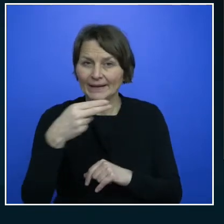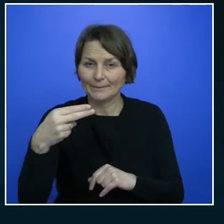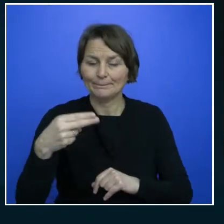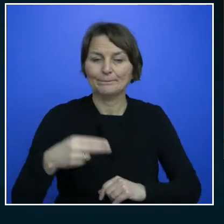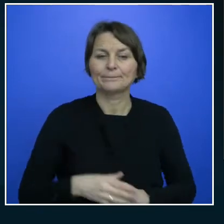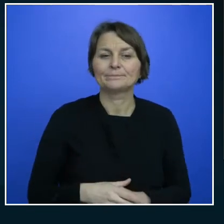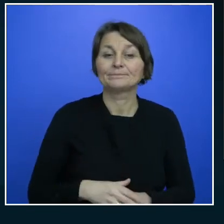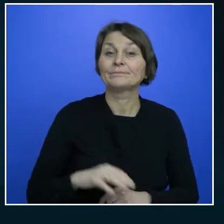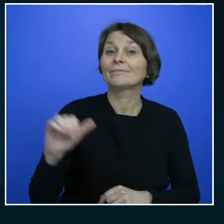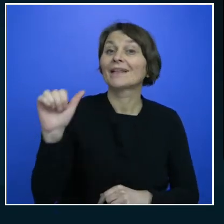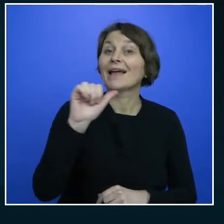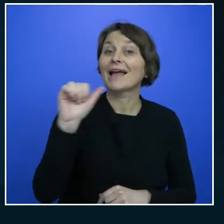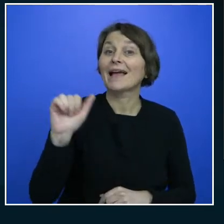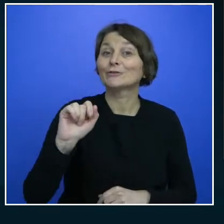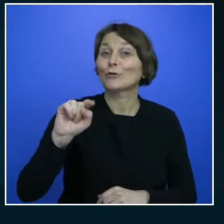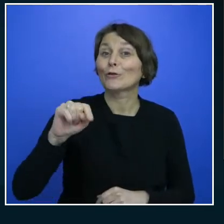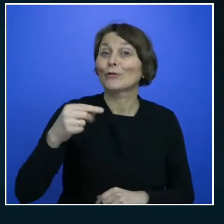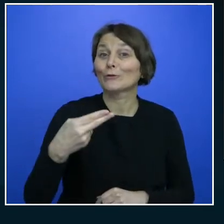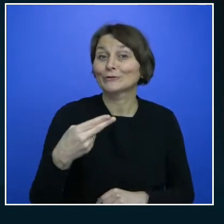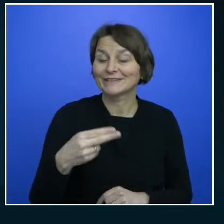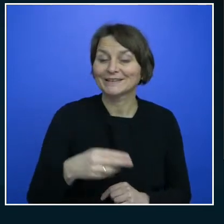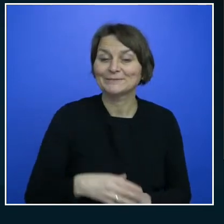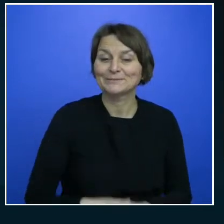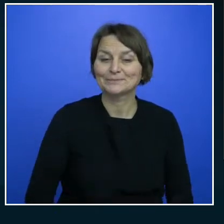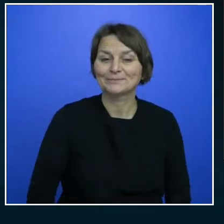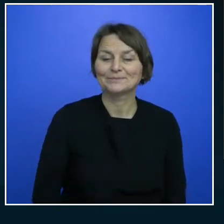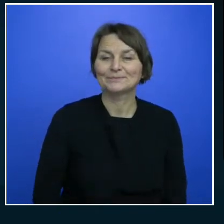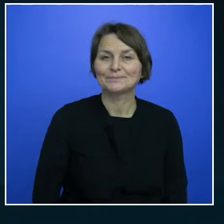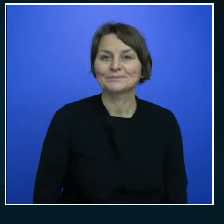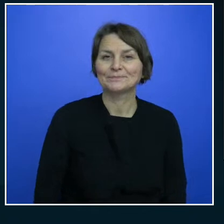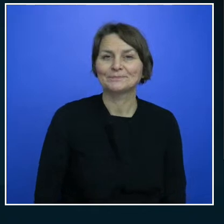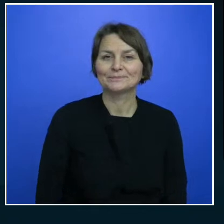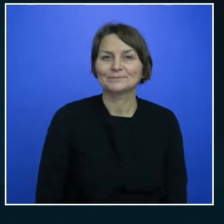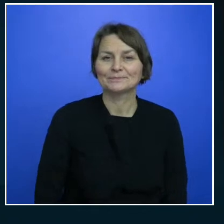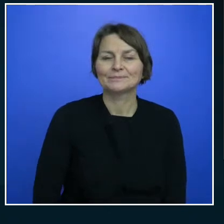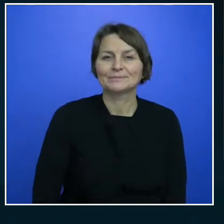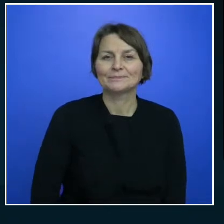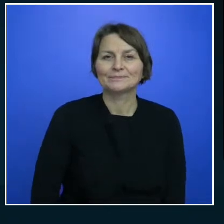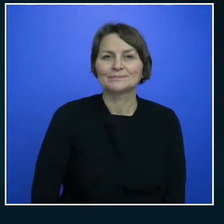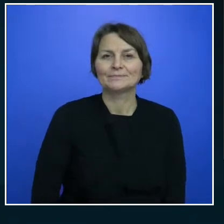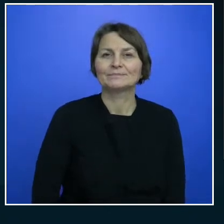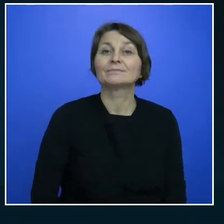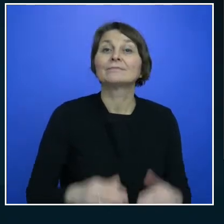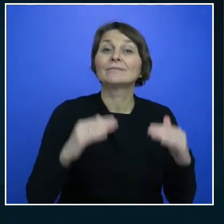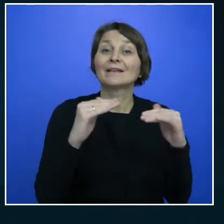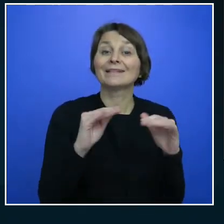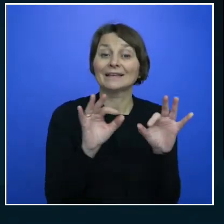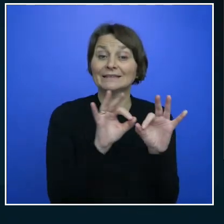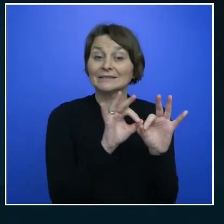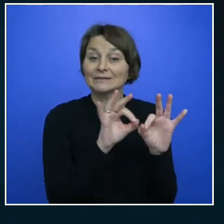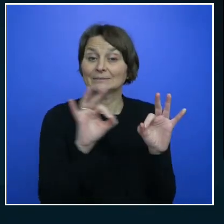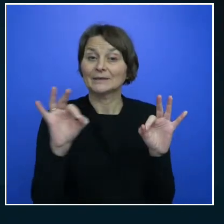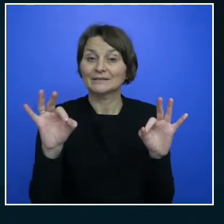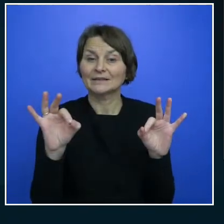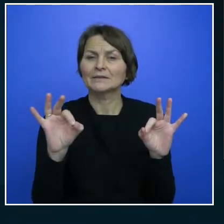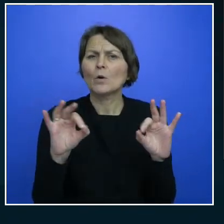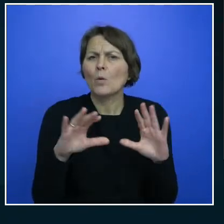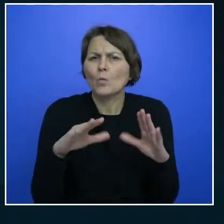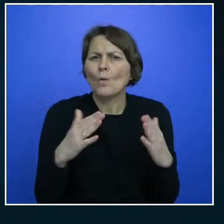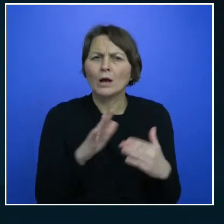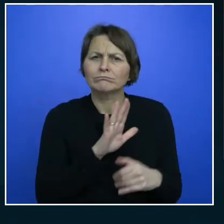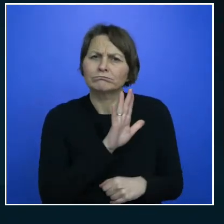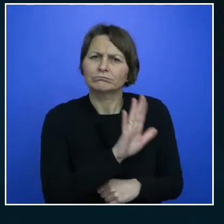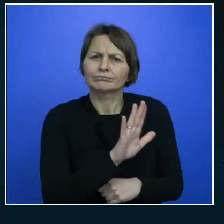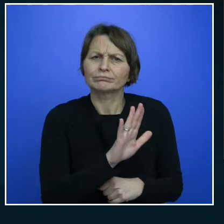let's do that. I need to specify the kind of resource storage account. So let's do